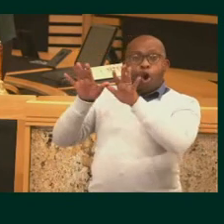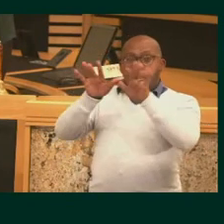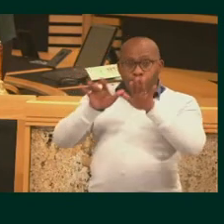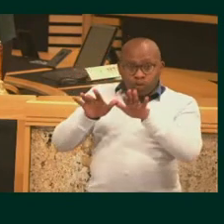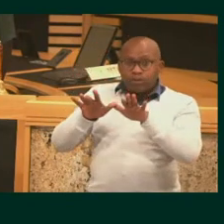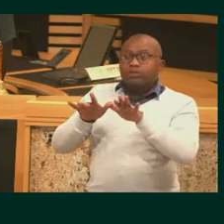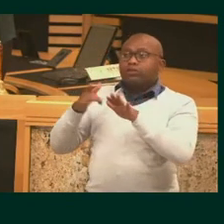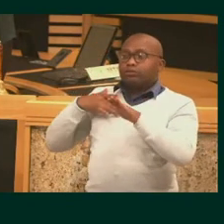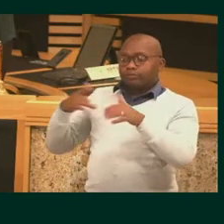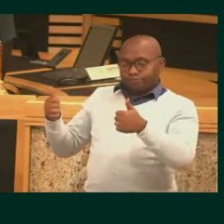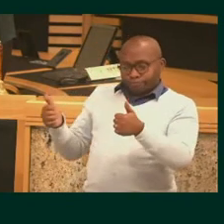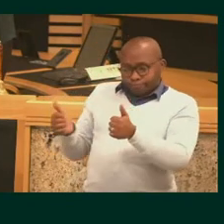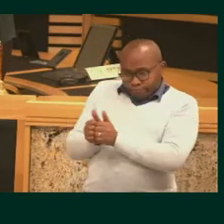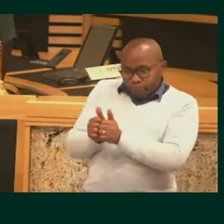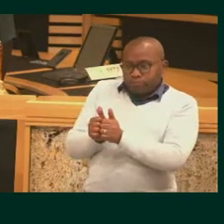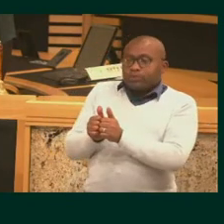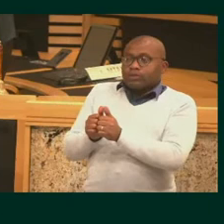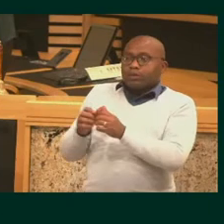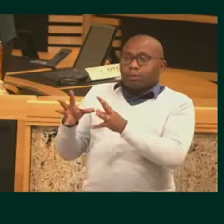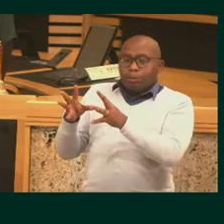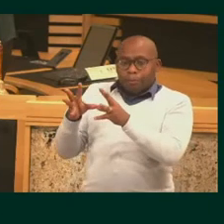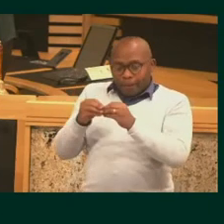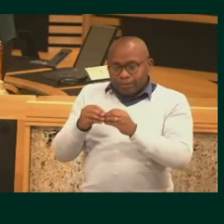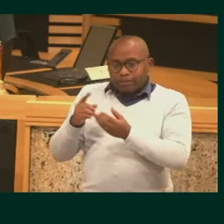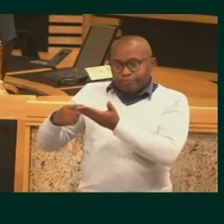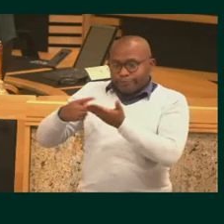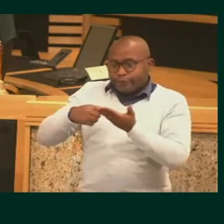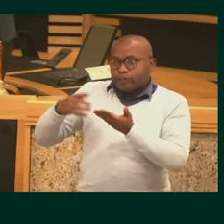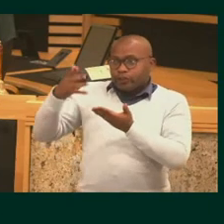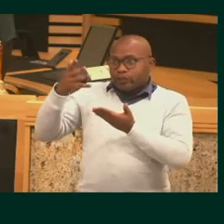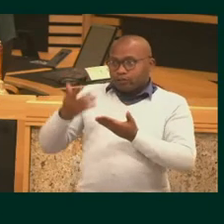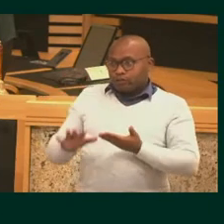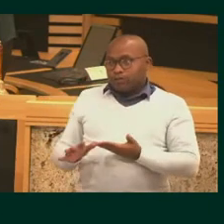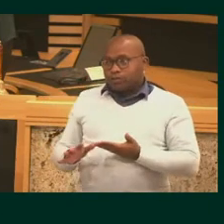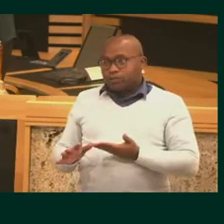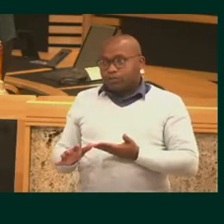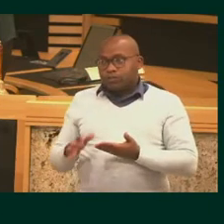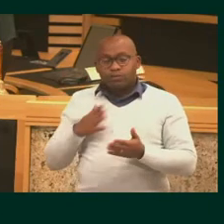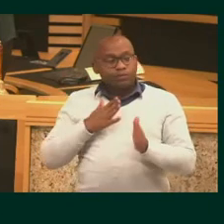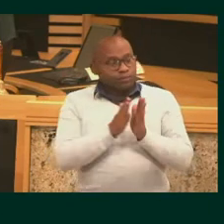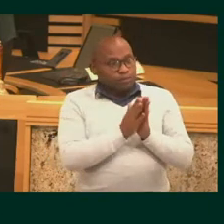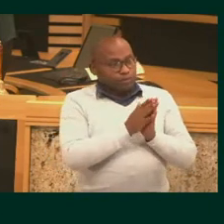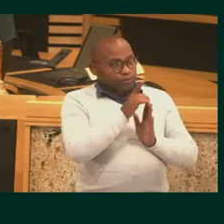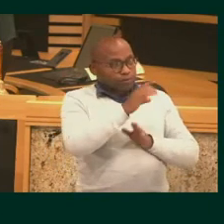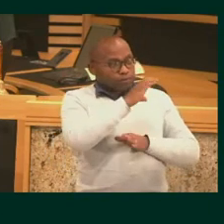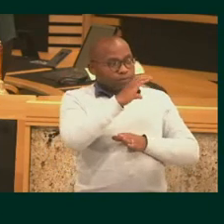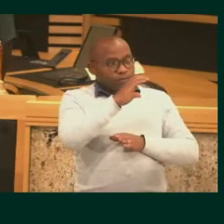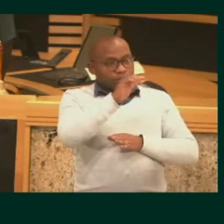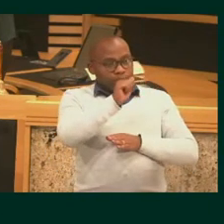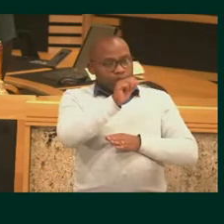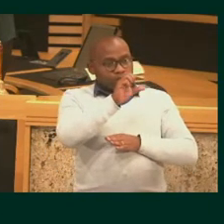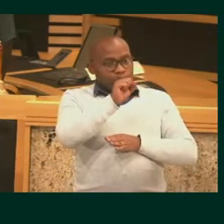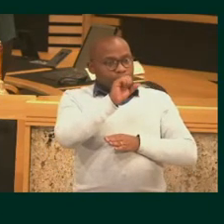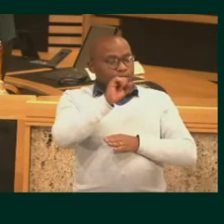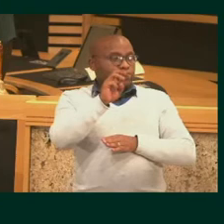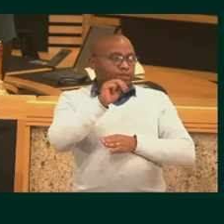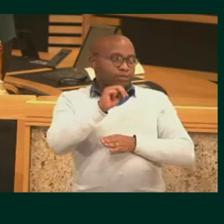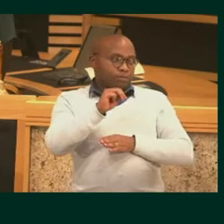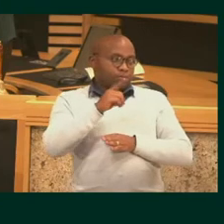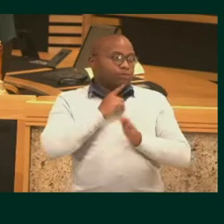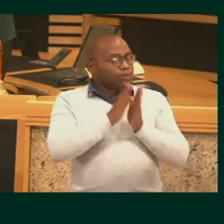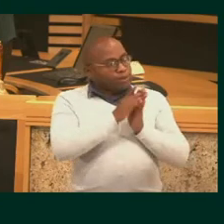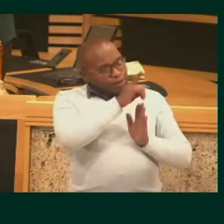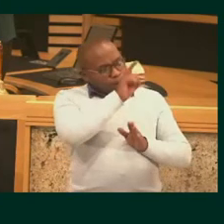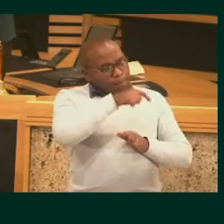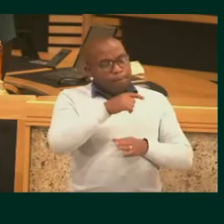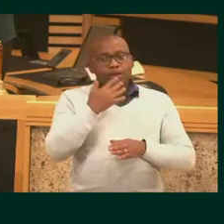the whole issue of kidnapping and extortions can I invite honorable Kim to be honorable because he goes to